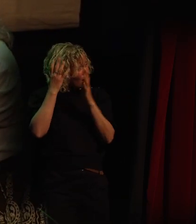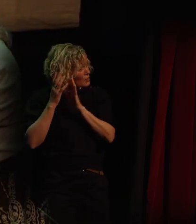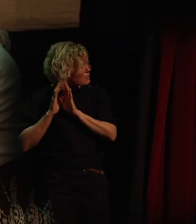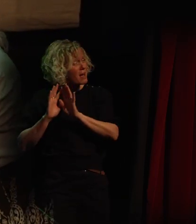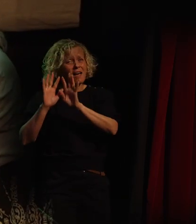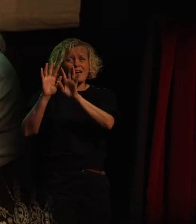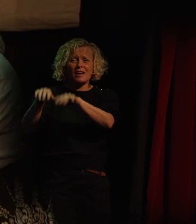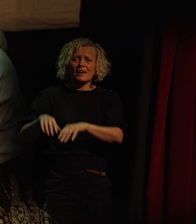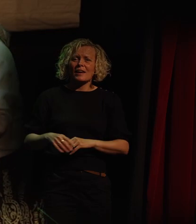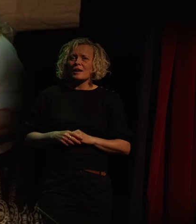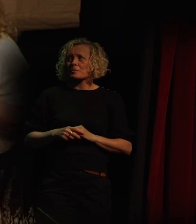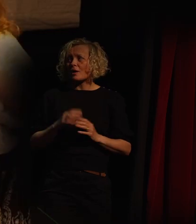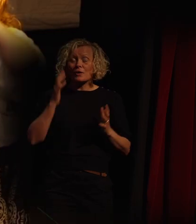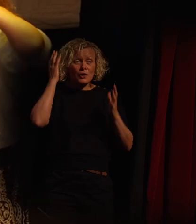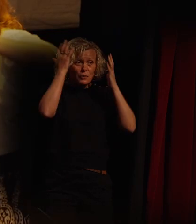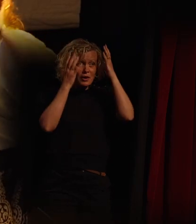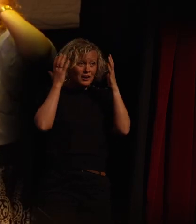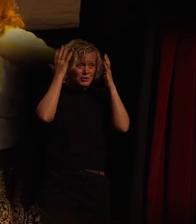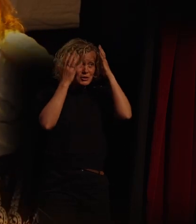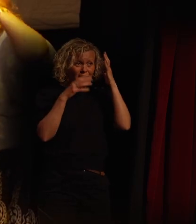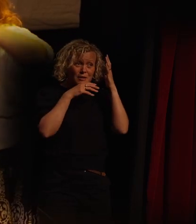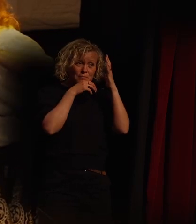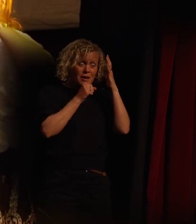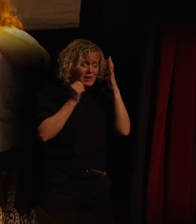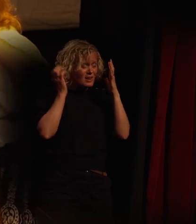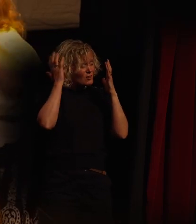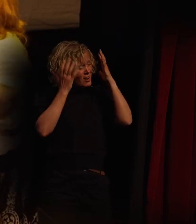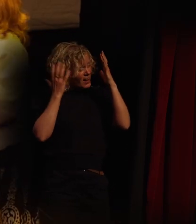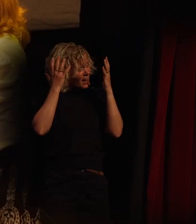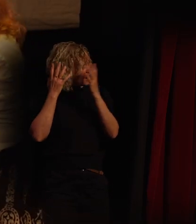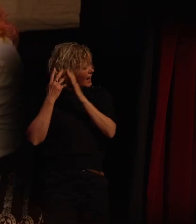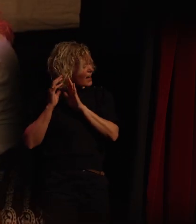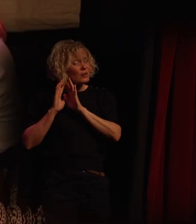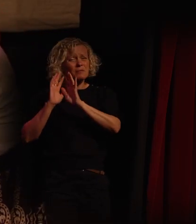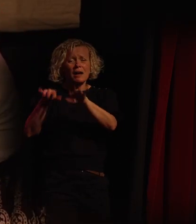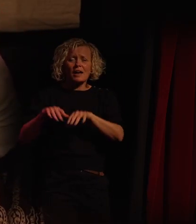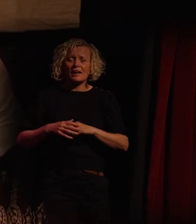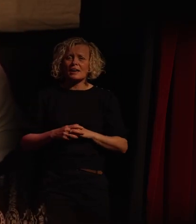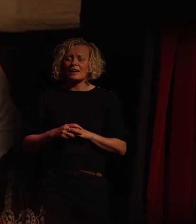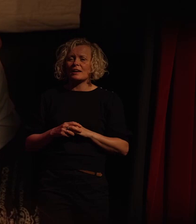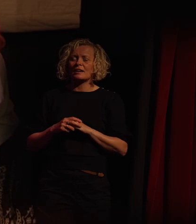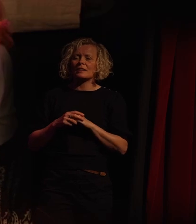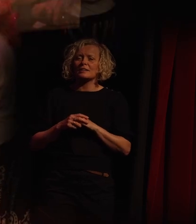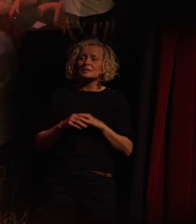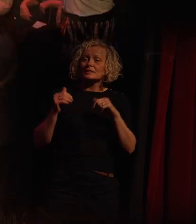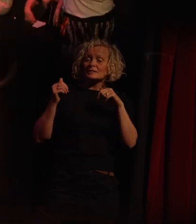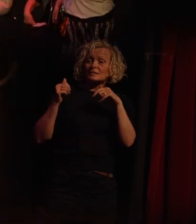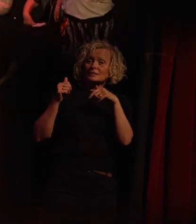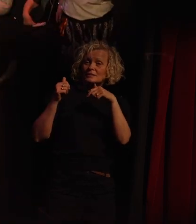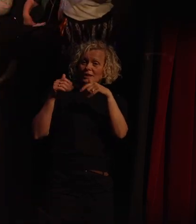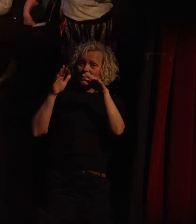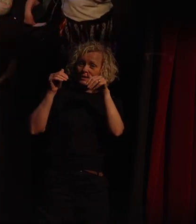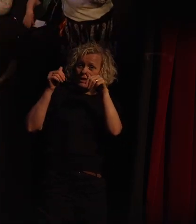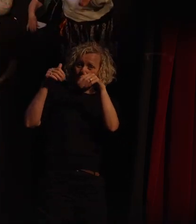right out of my hair. Go on. I'm gonna wash that man right out of my hair. To the left.